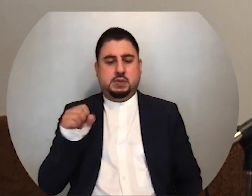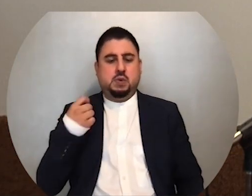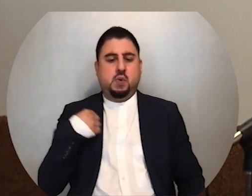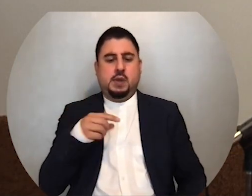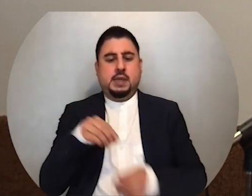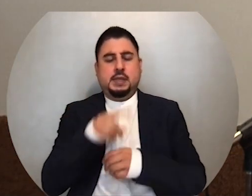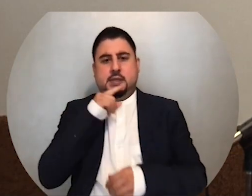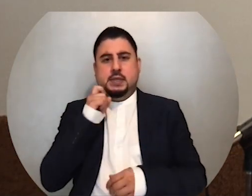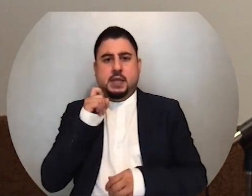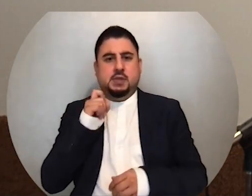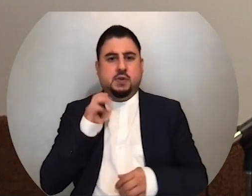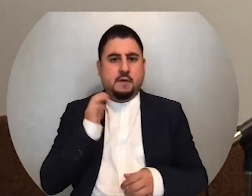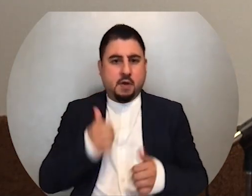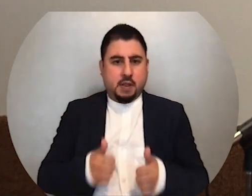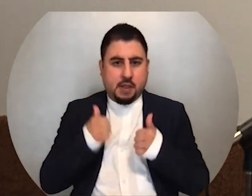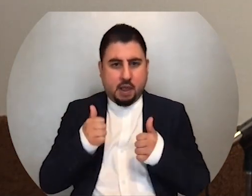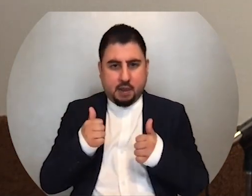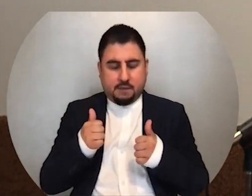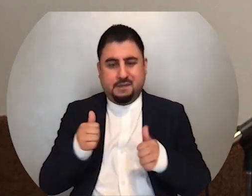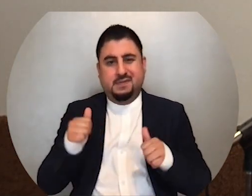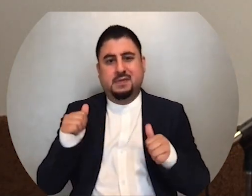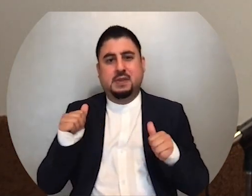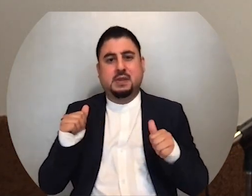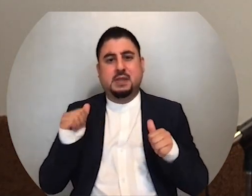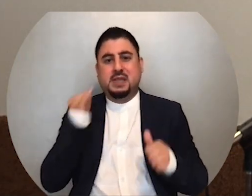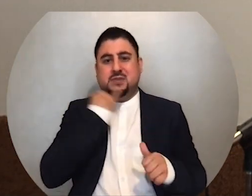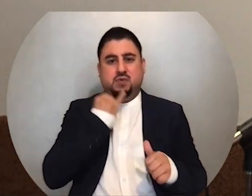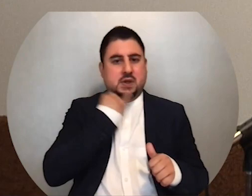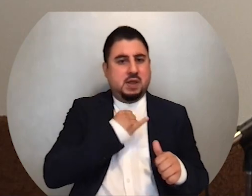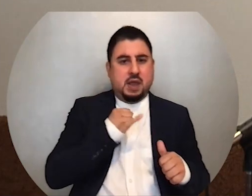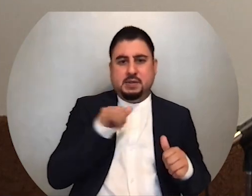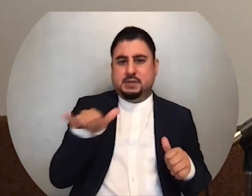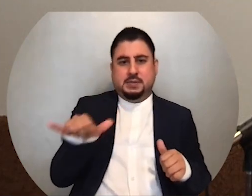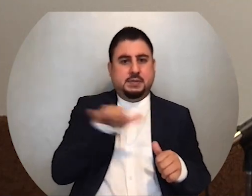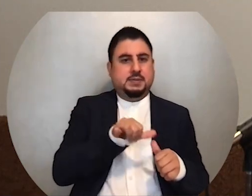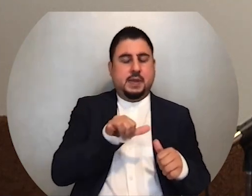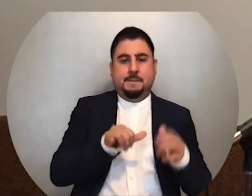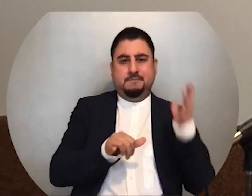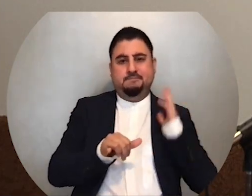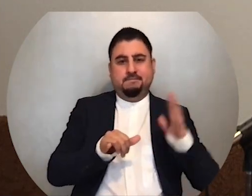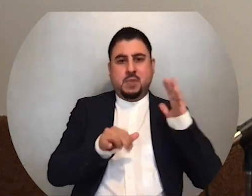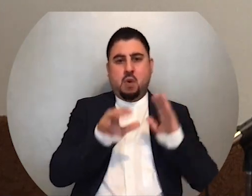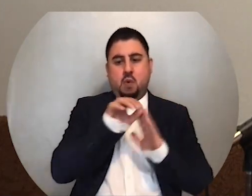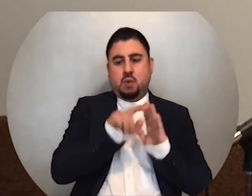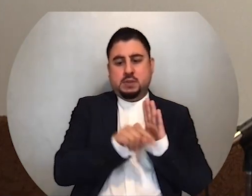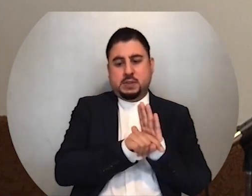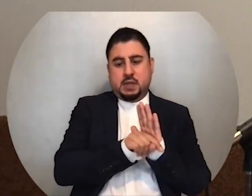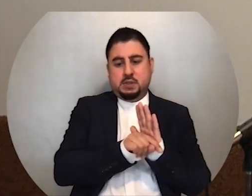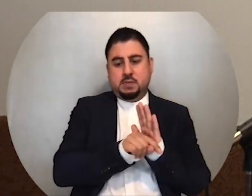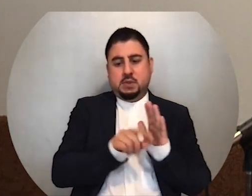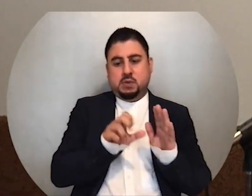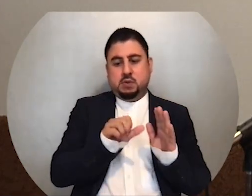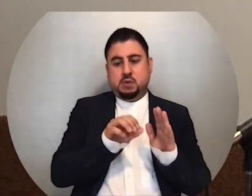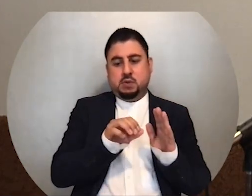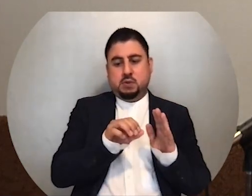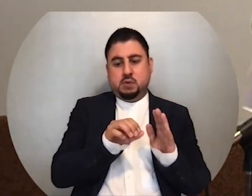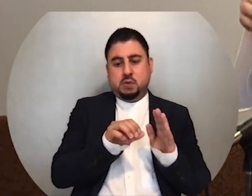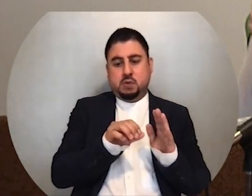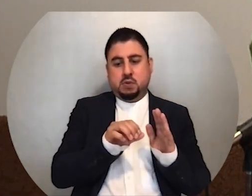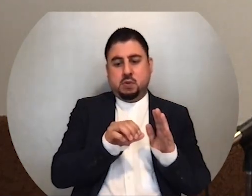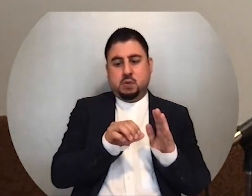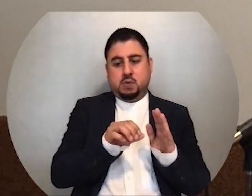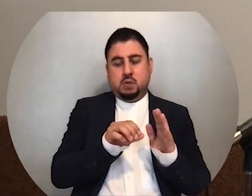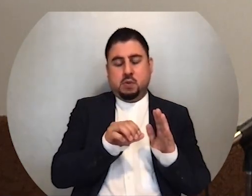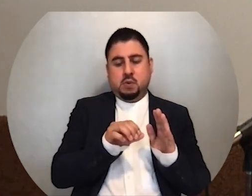Now, we're in the desert of our life, as the Israelites were in the desert back in the Old Testament. And so they travel to